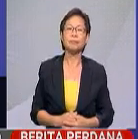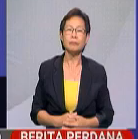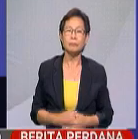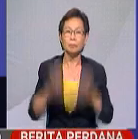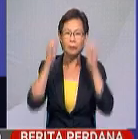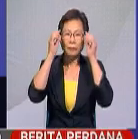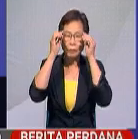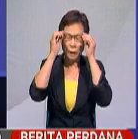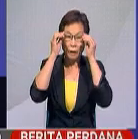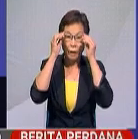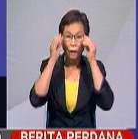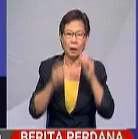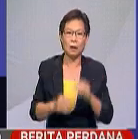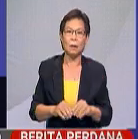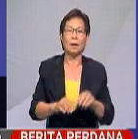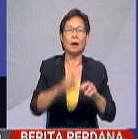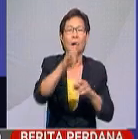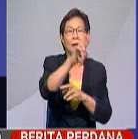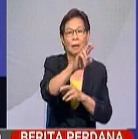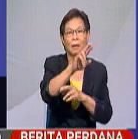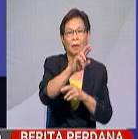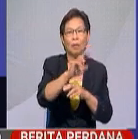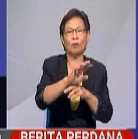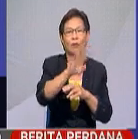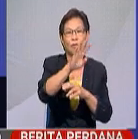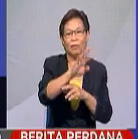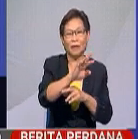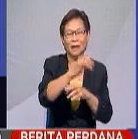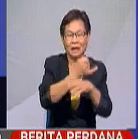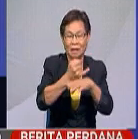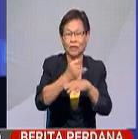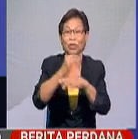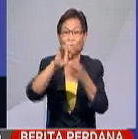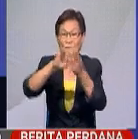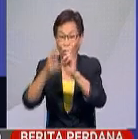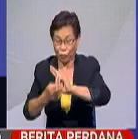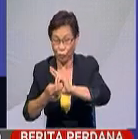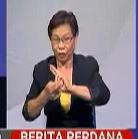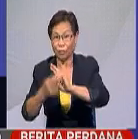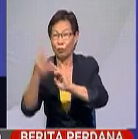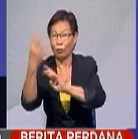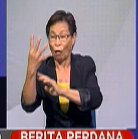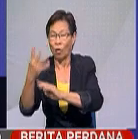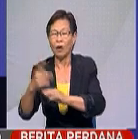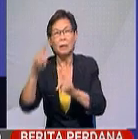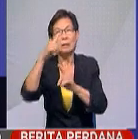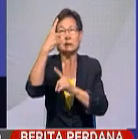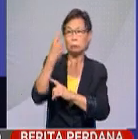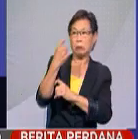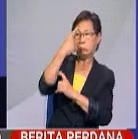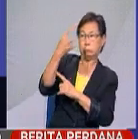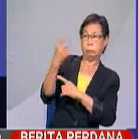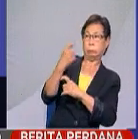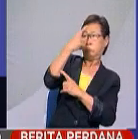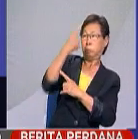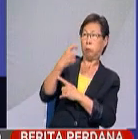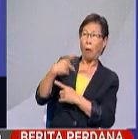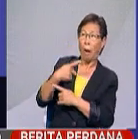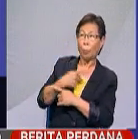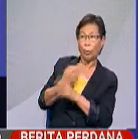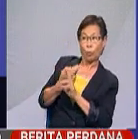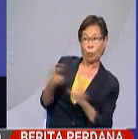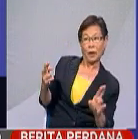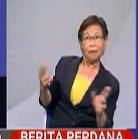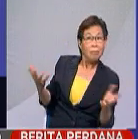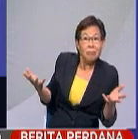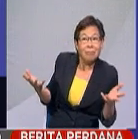industrial revolution engulfs us, the question we must ask ourselves is, are we ready